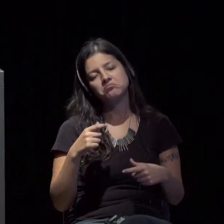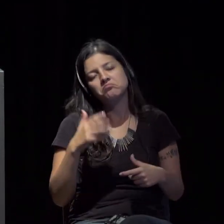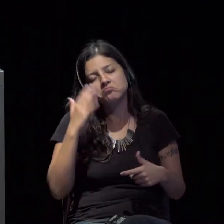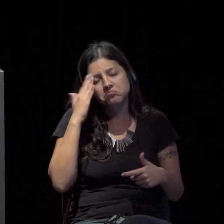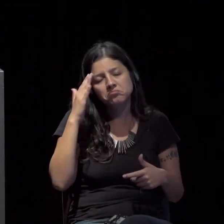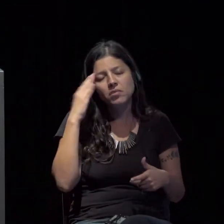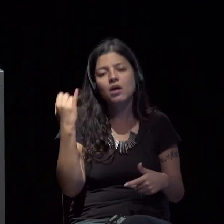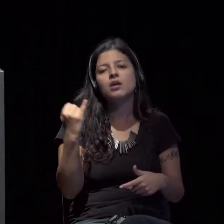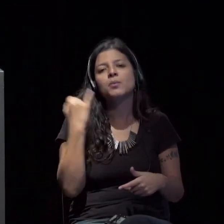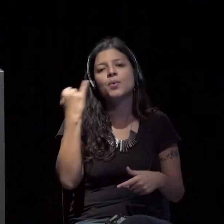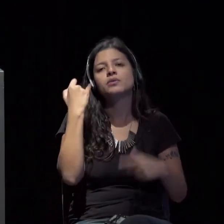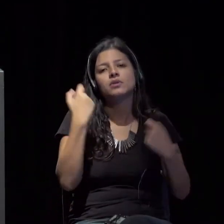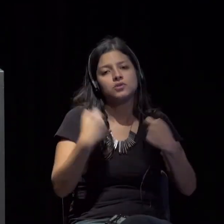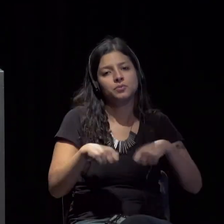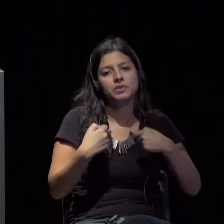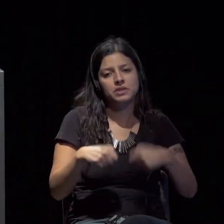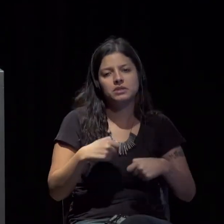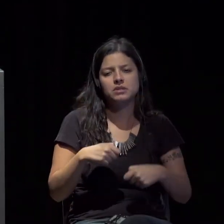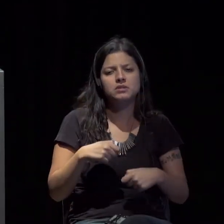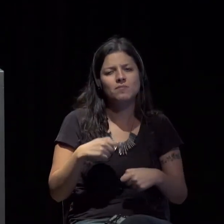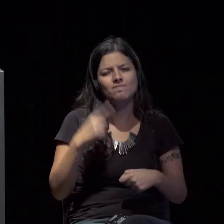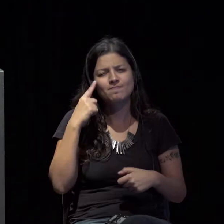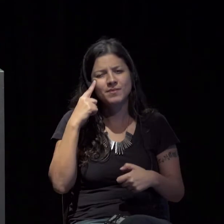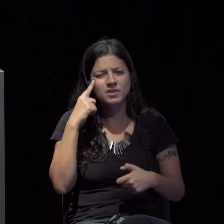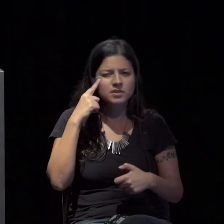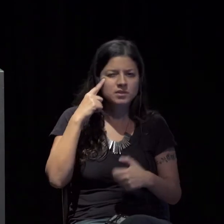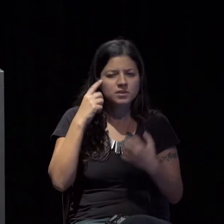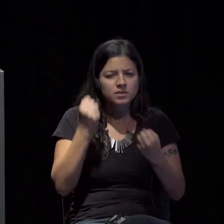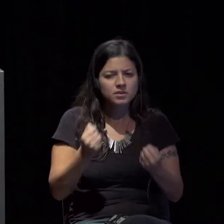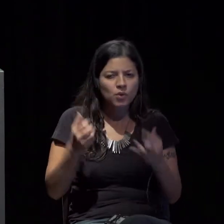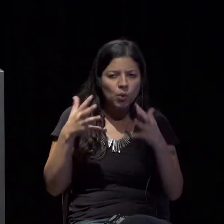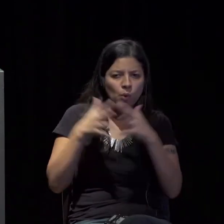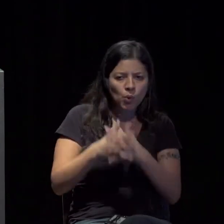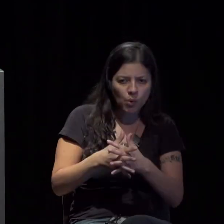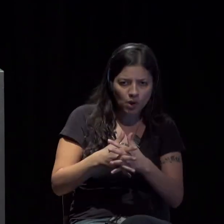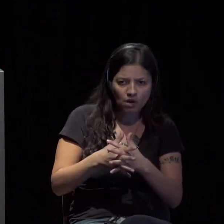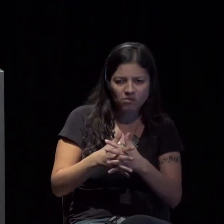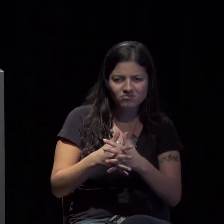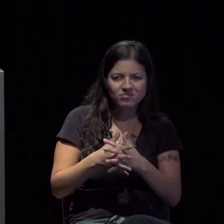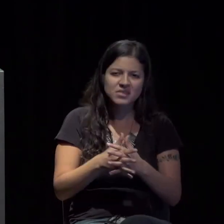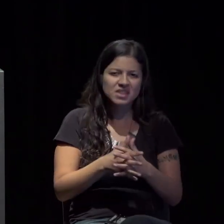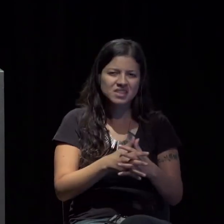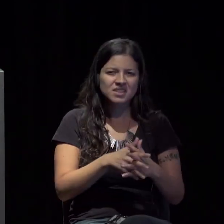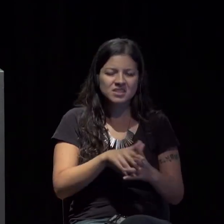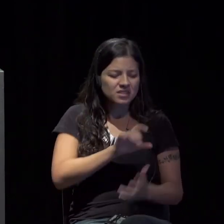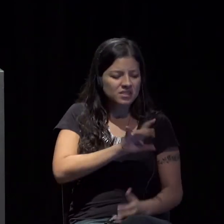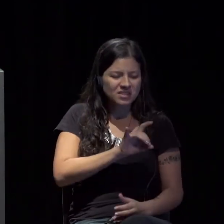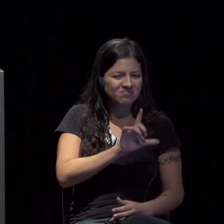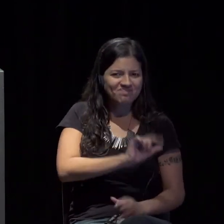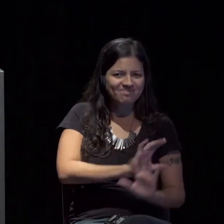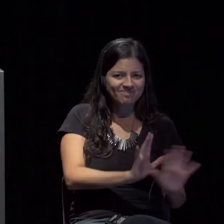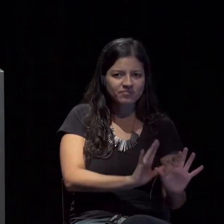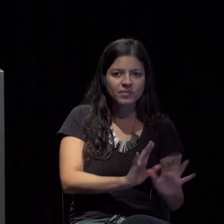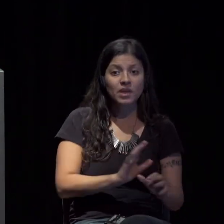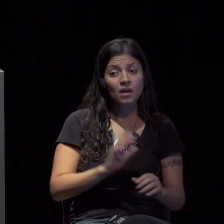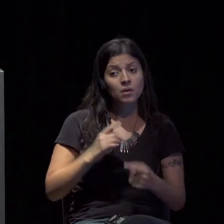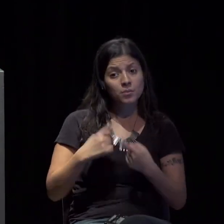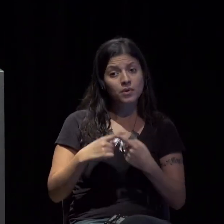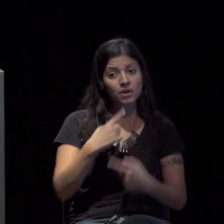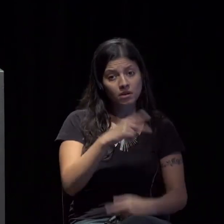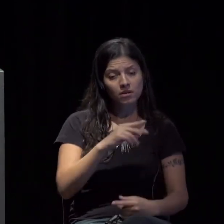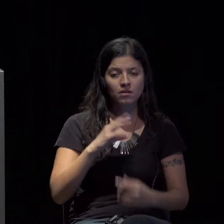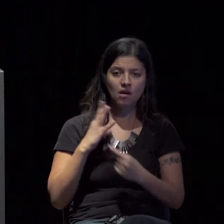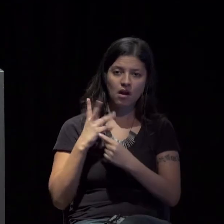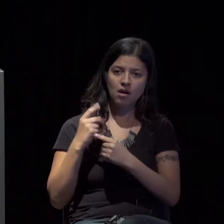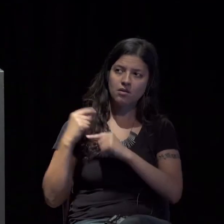complexity rather than singularity of what constituted his artistic heritage, and on the other, the contemporary artist's